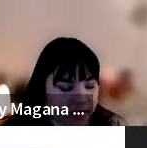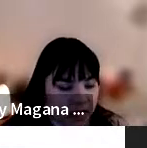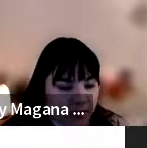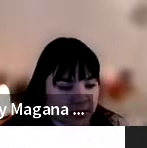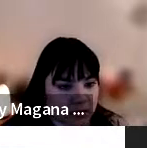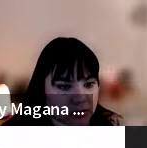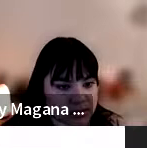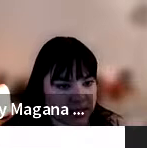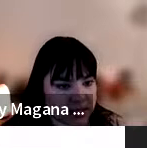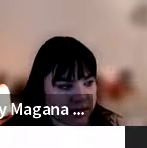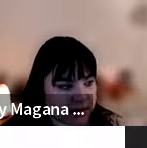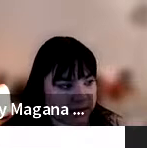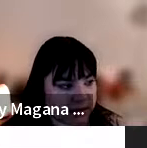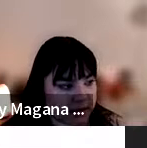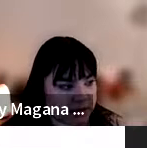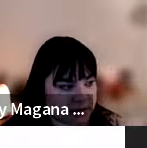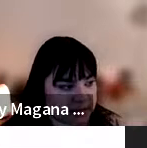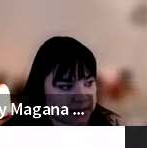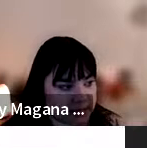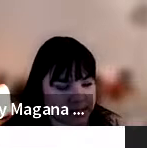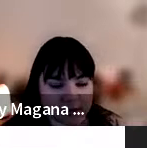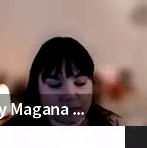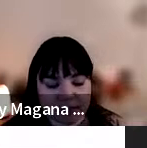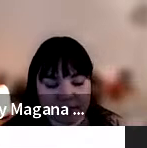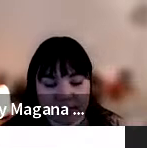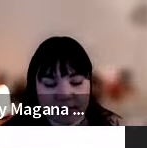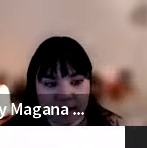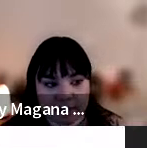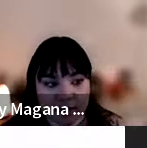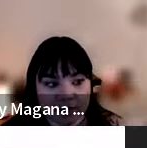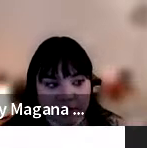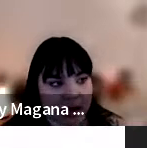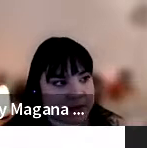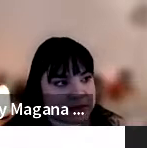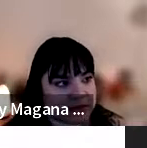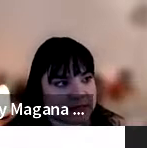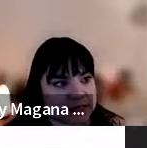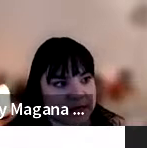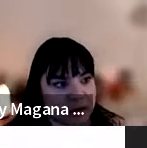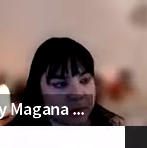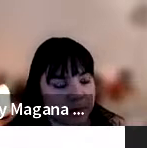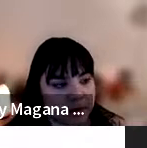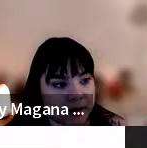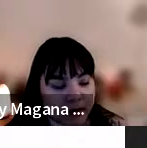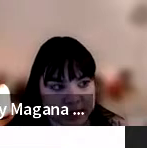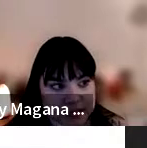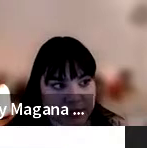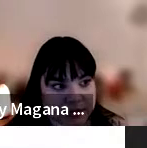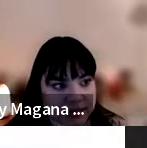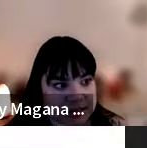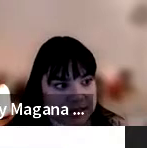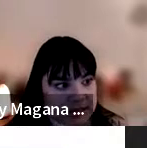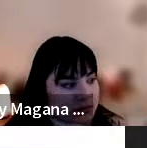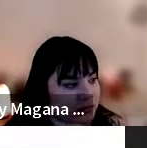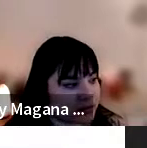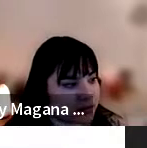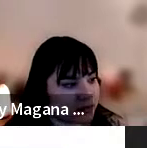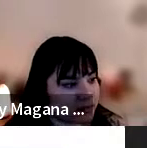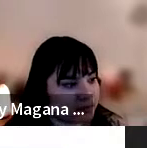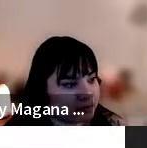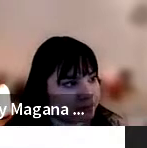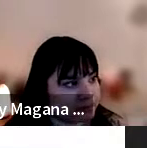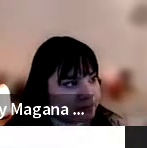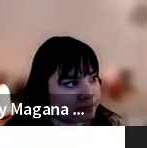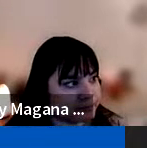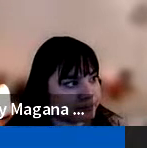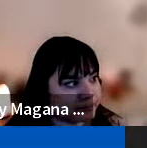all have common goals here in our meetings today. So really look for the opportunities to help us build consensus with one